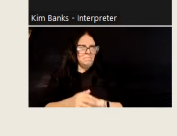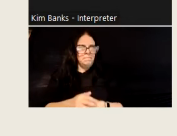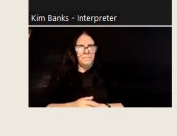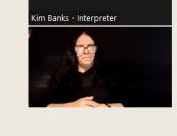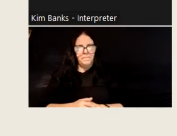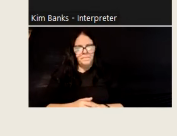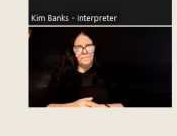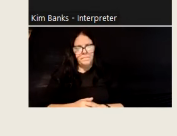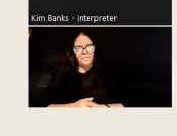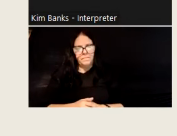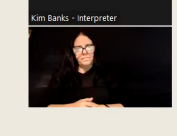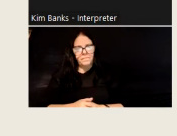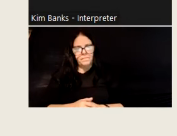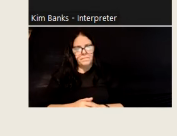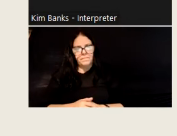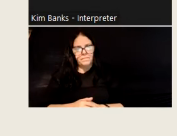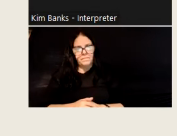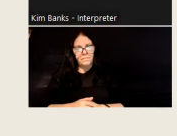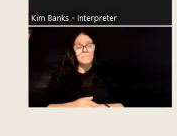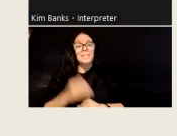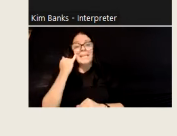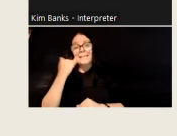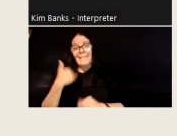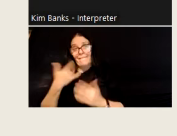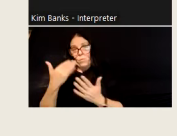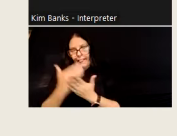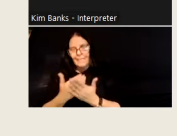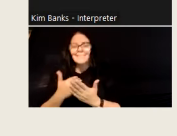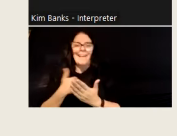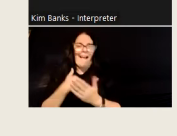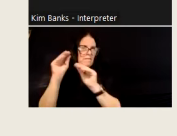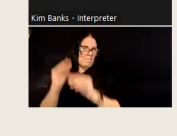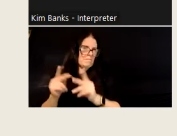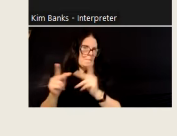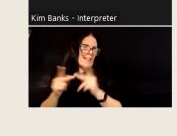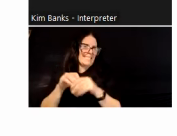And then, of course, if you do have a wait list, there's a place to record that as well.